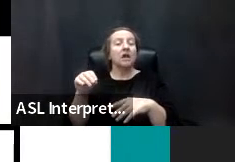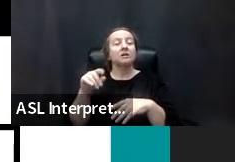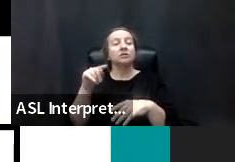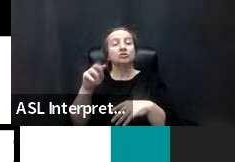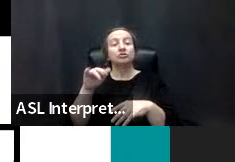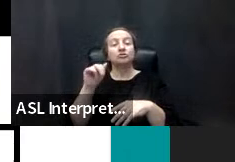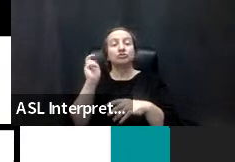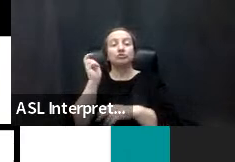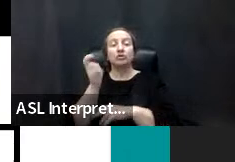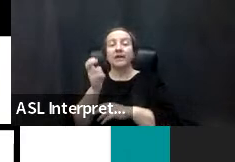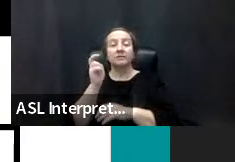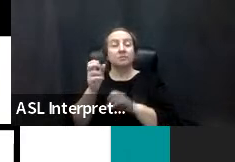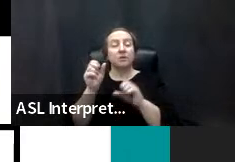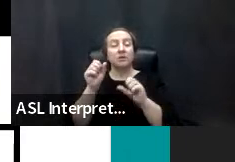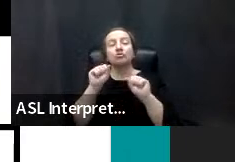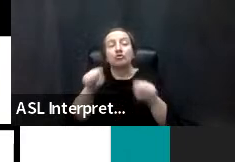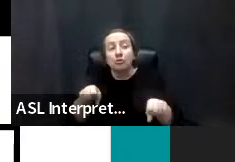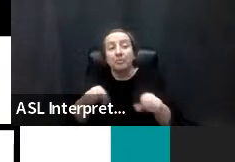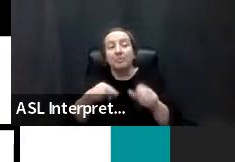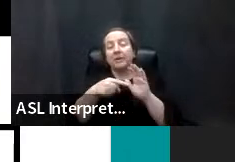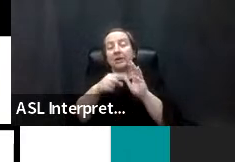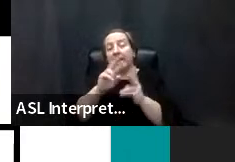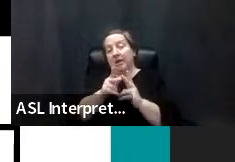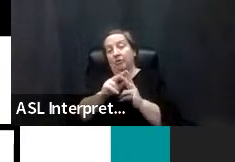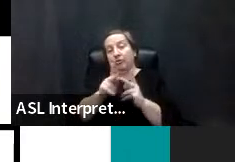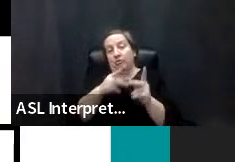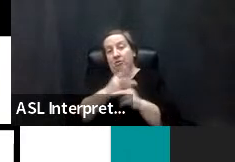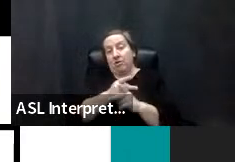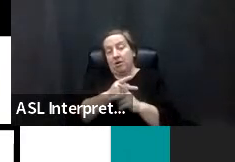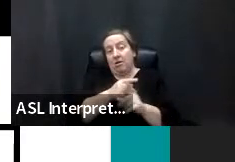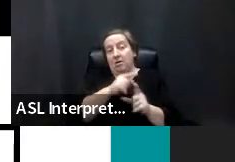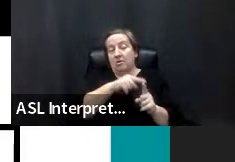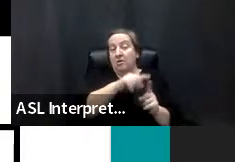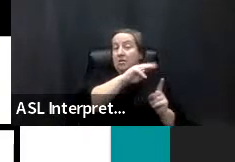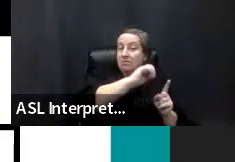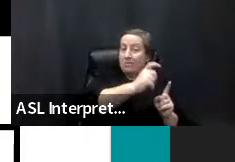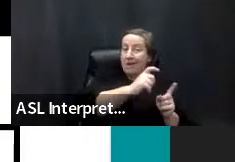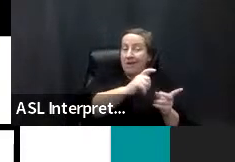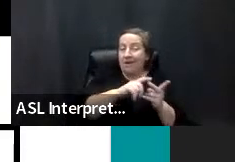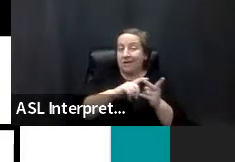of either mode of light rail or bus rapid transit.